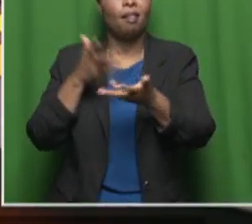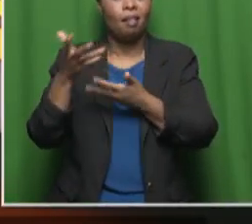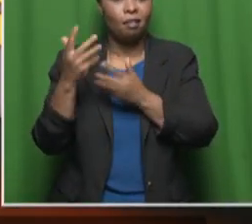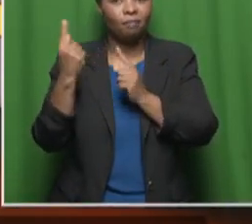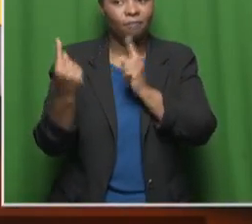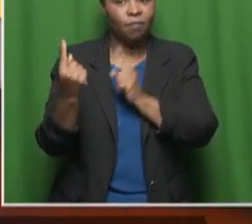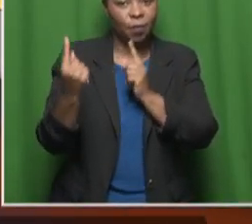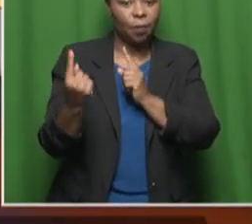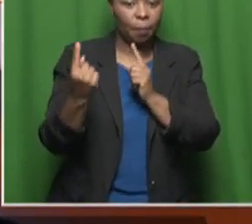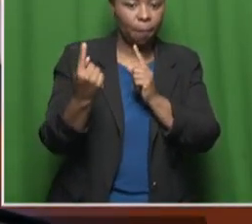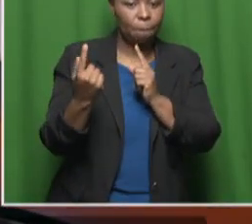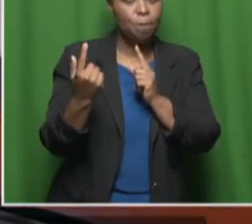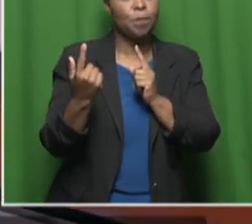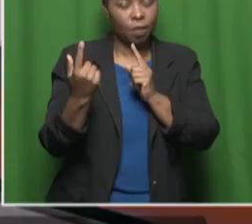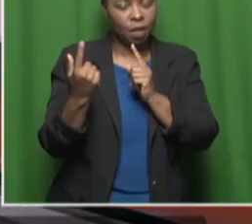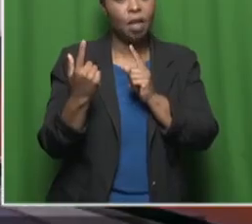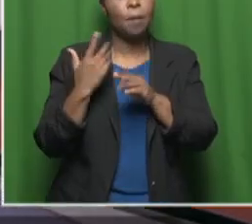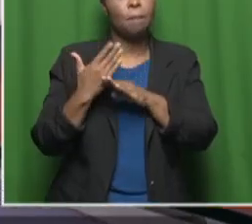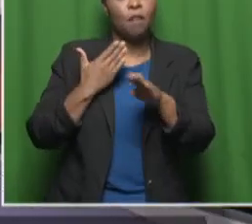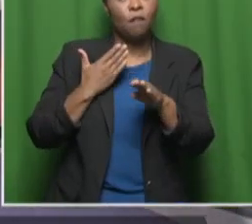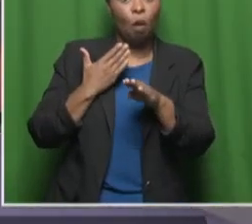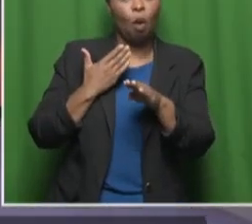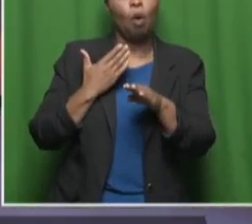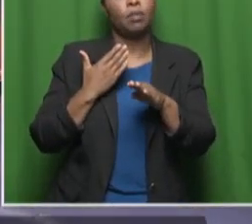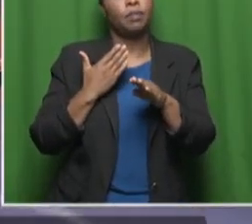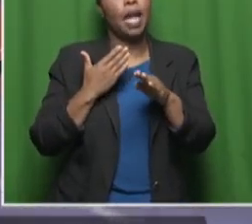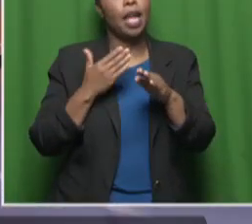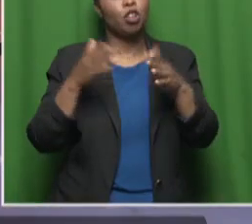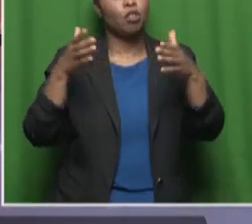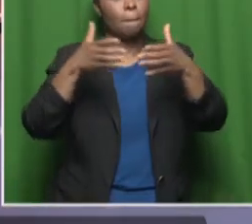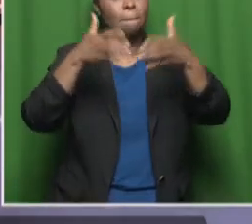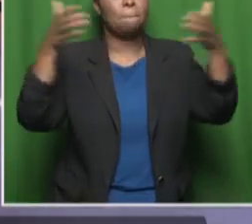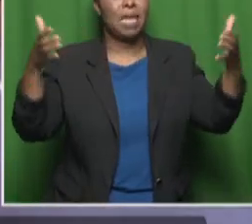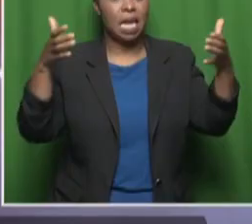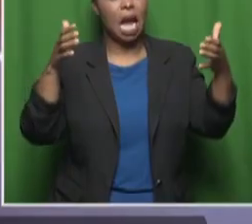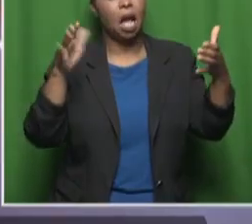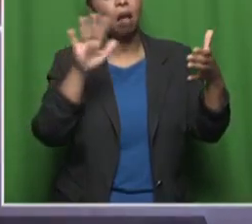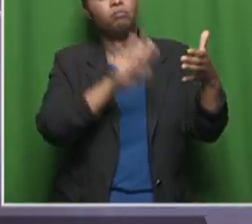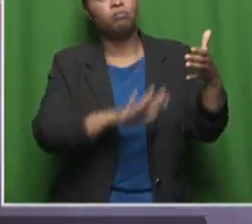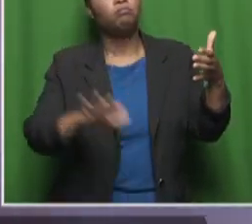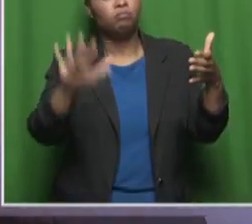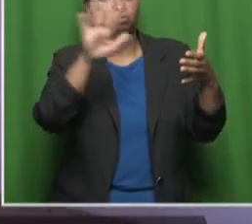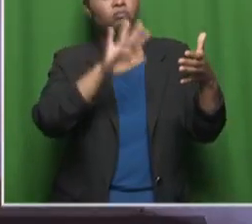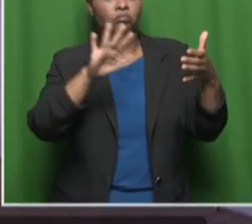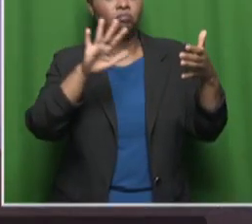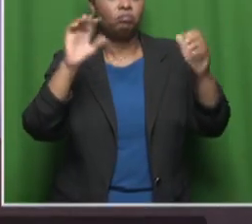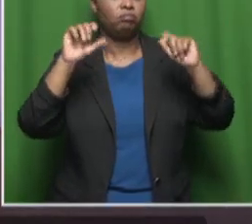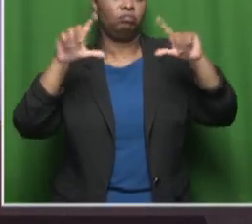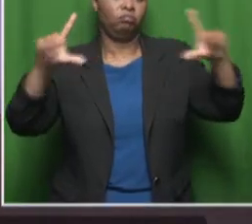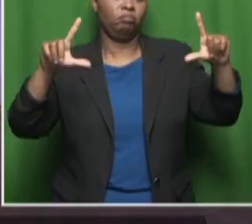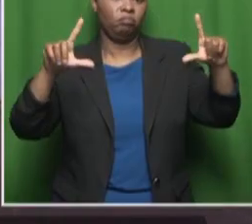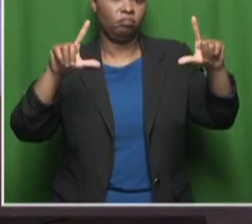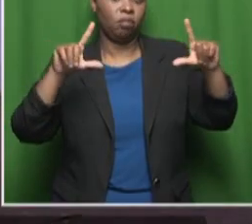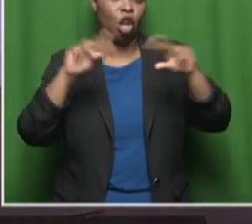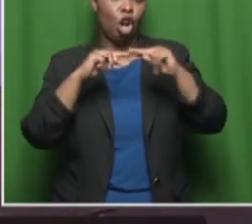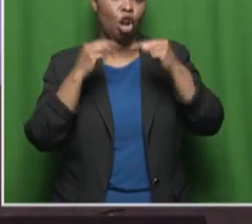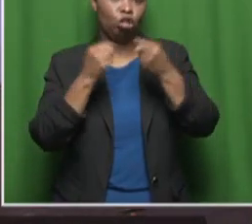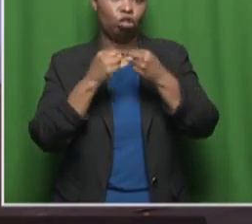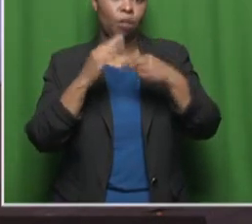first before we go to the macro and start talking about the bigger picture of how nation